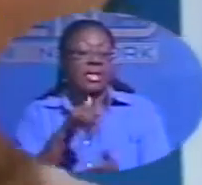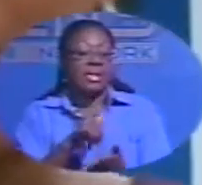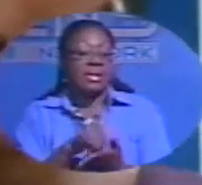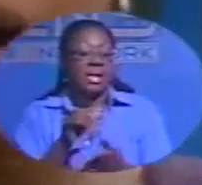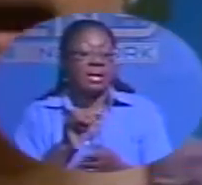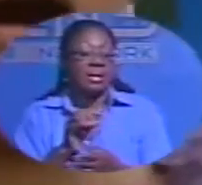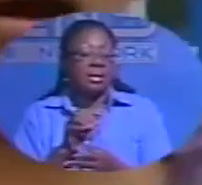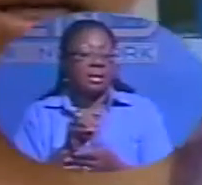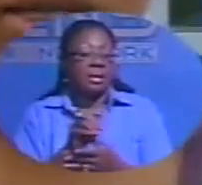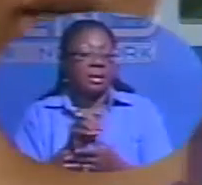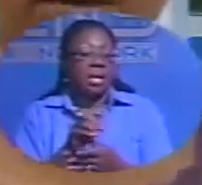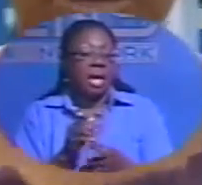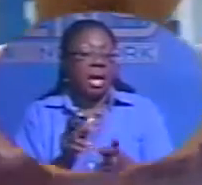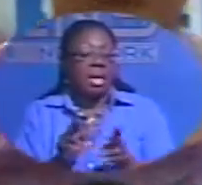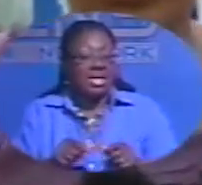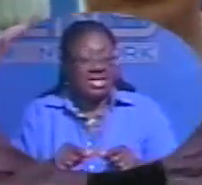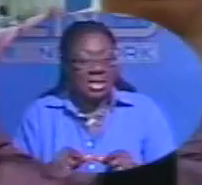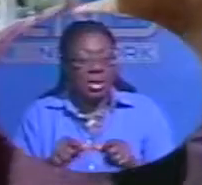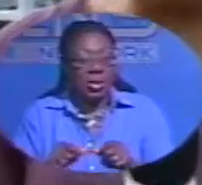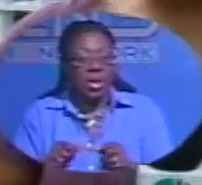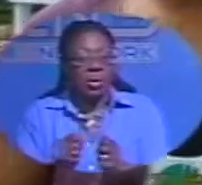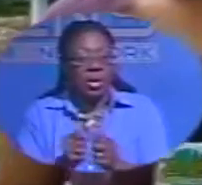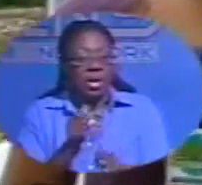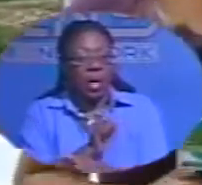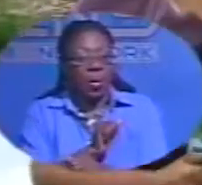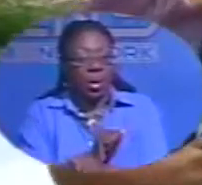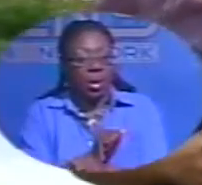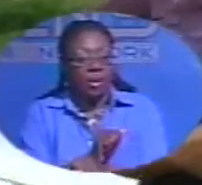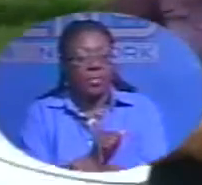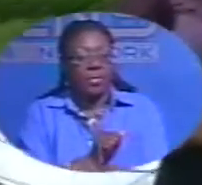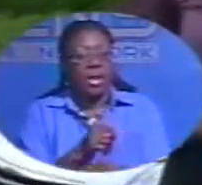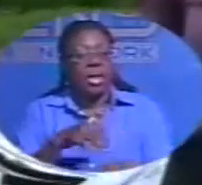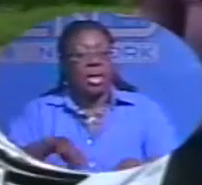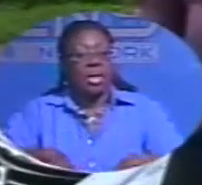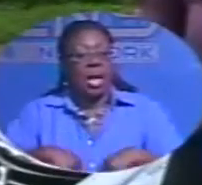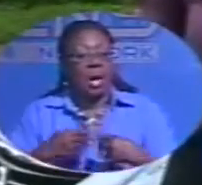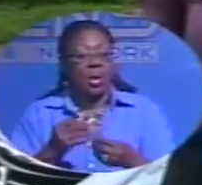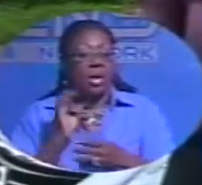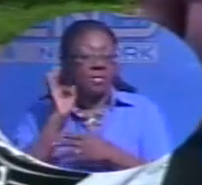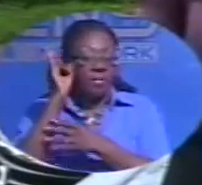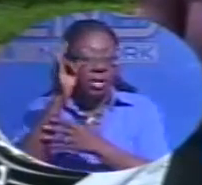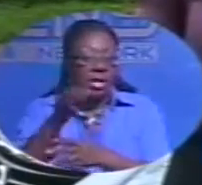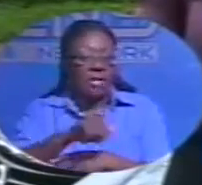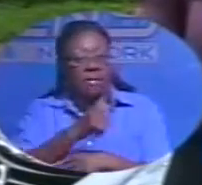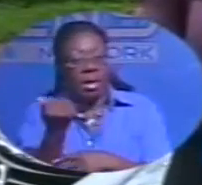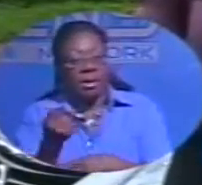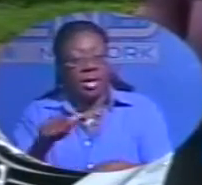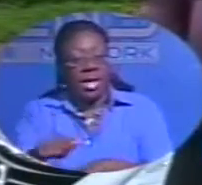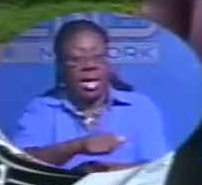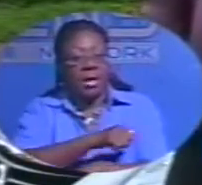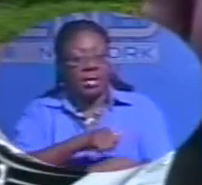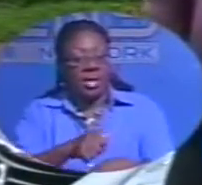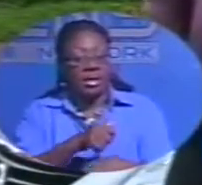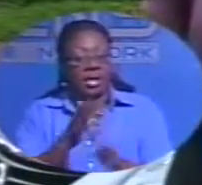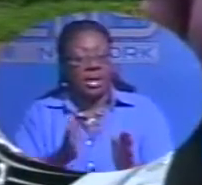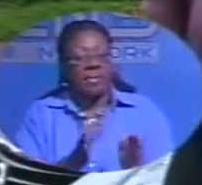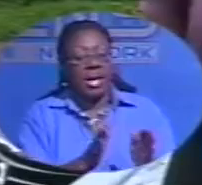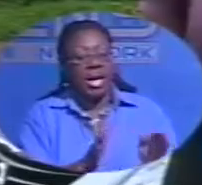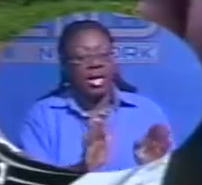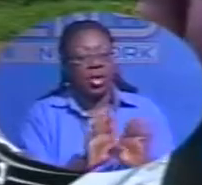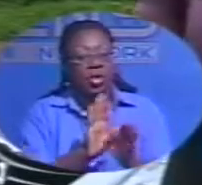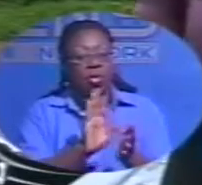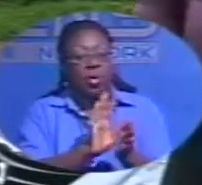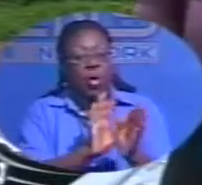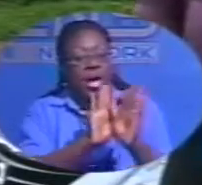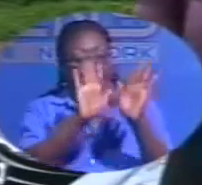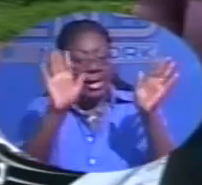in Fort Charlotte are continuing with their work. Now in the future, they have other areas that they plan to clear down. They